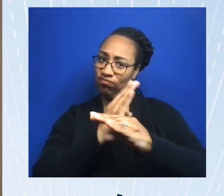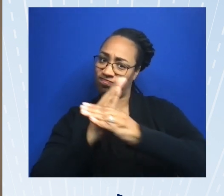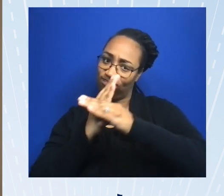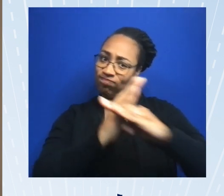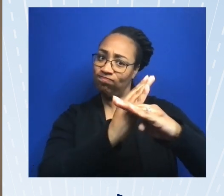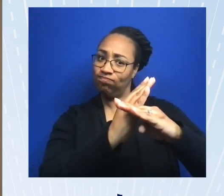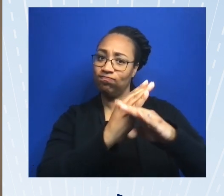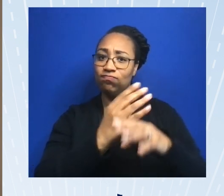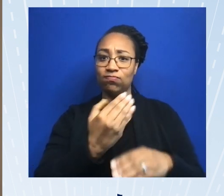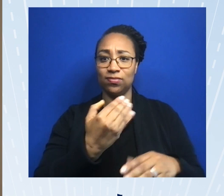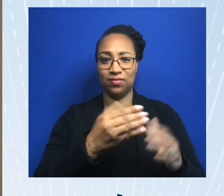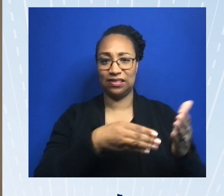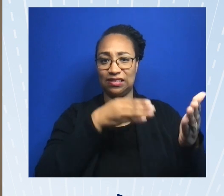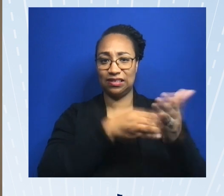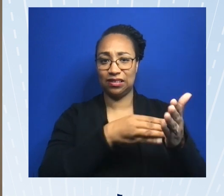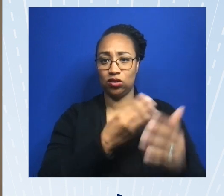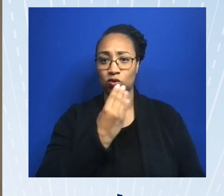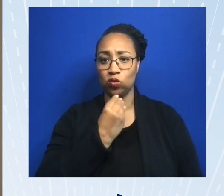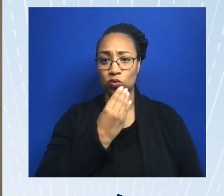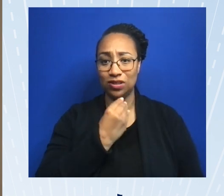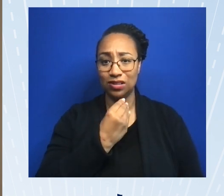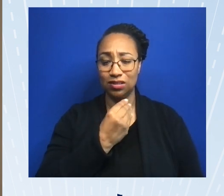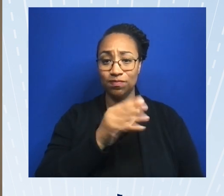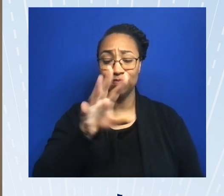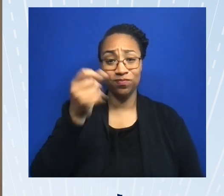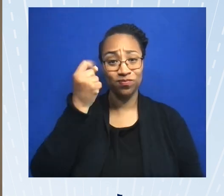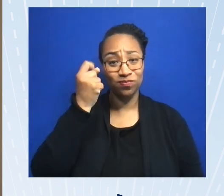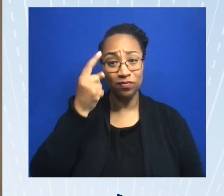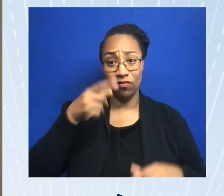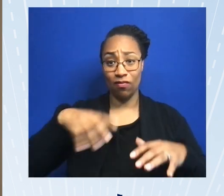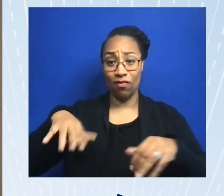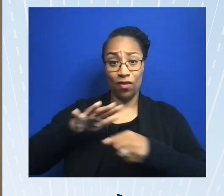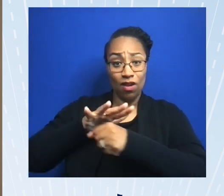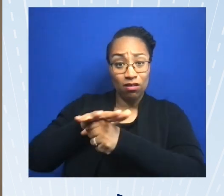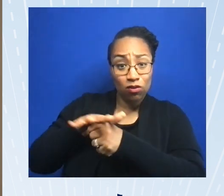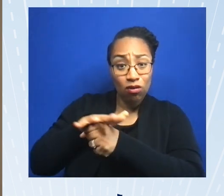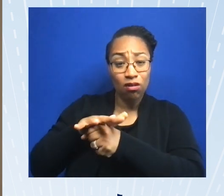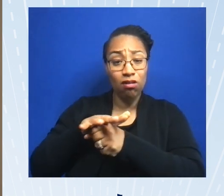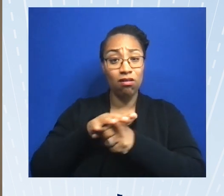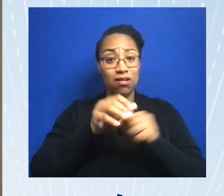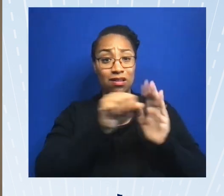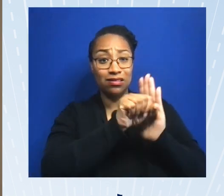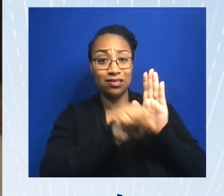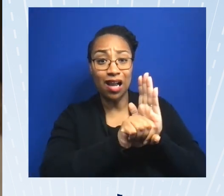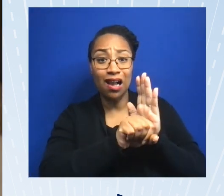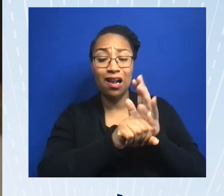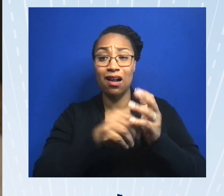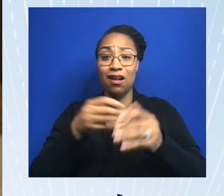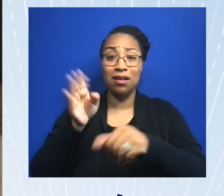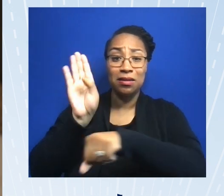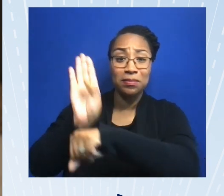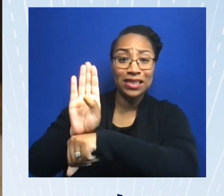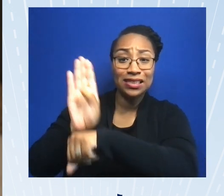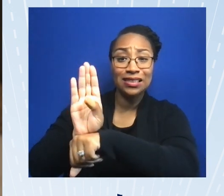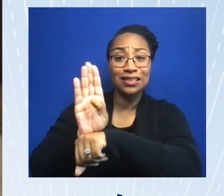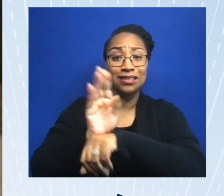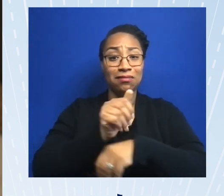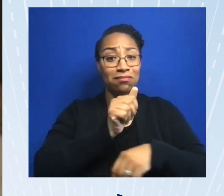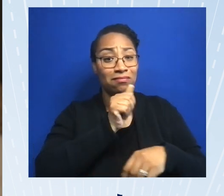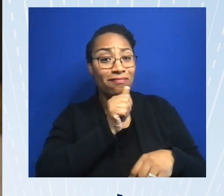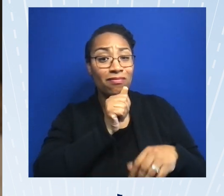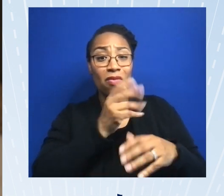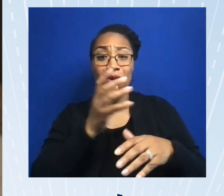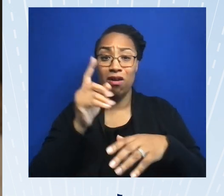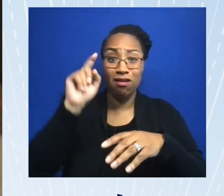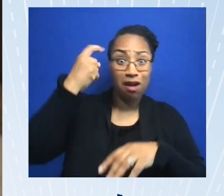civil society, and faith leaders, all of them to act. Silence is complicity. All of us must stand